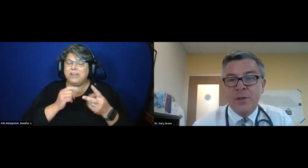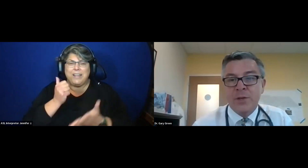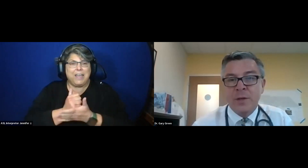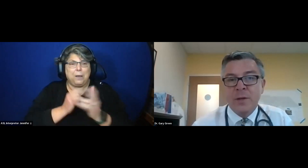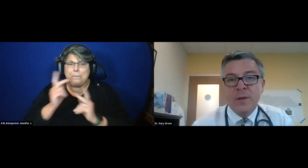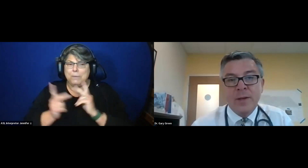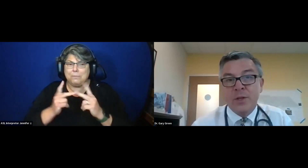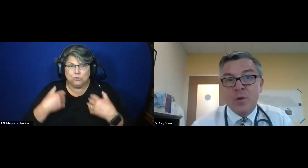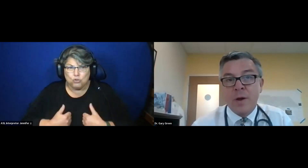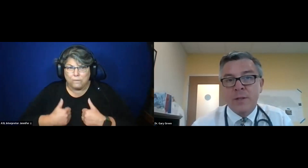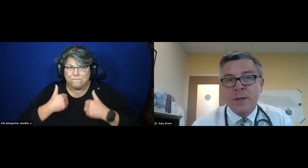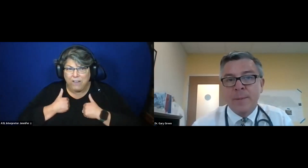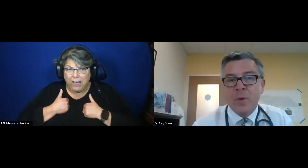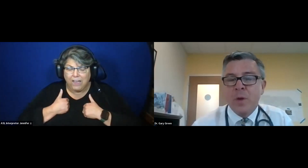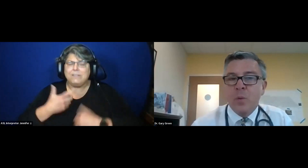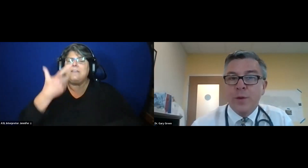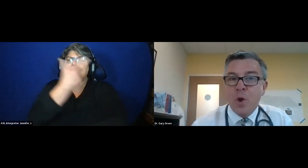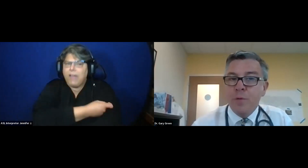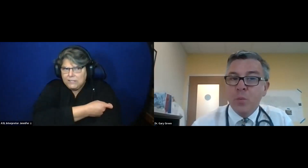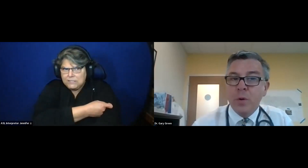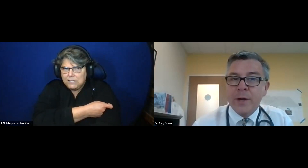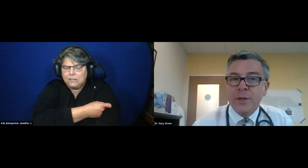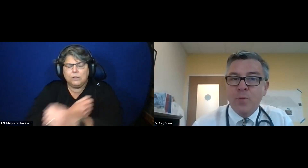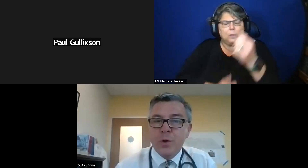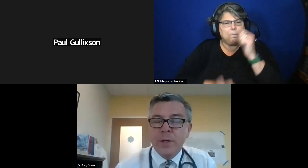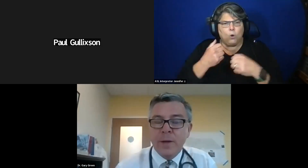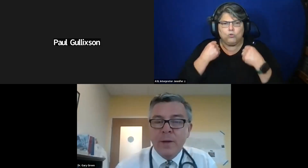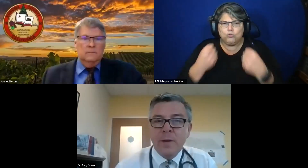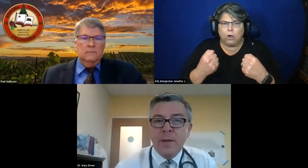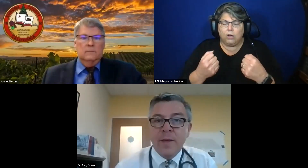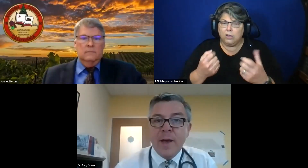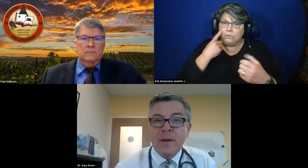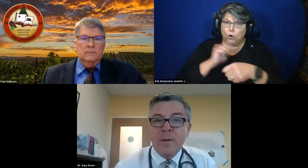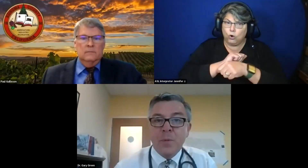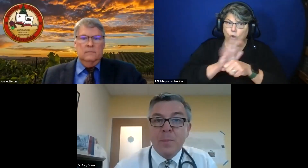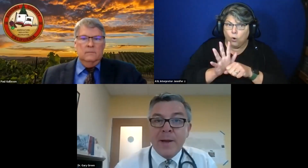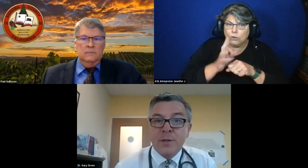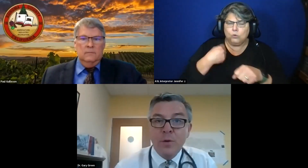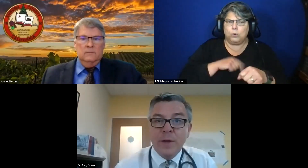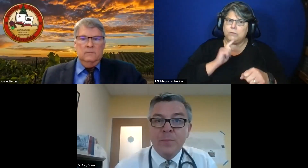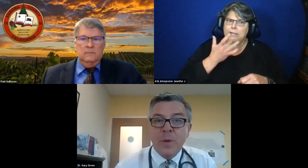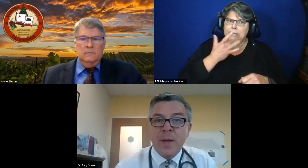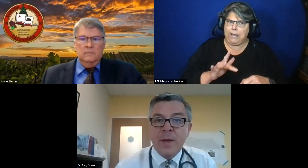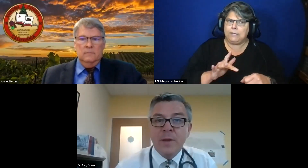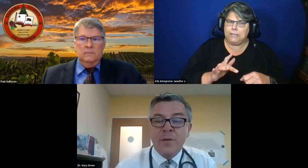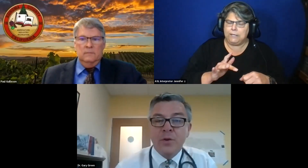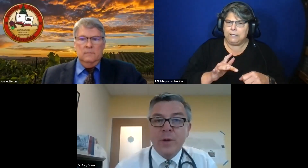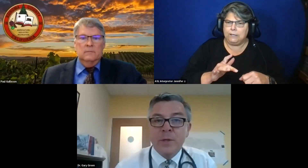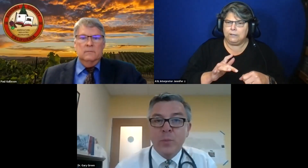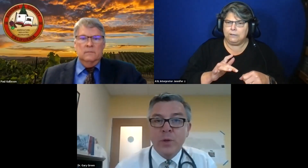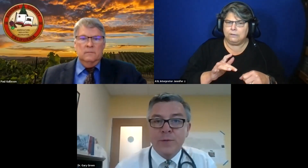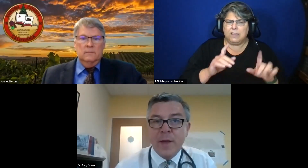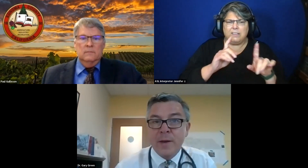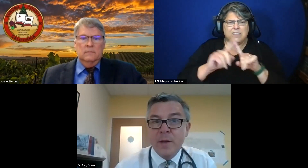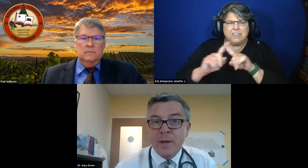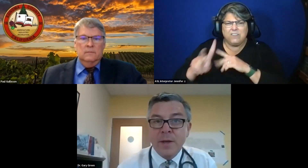is vaccination. It's the strongest thing. With COVID, we're actually fortunate that Paxlovid and the other